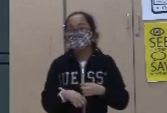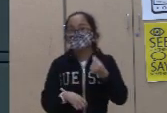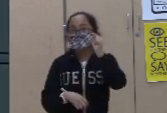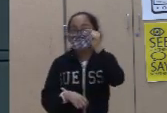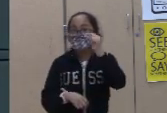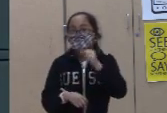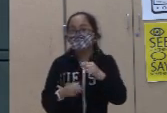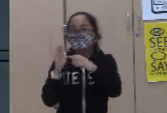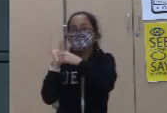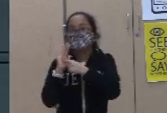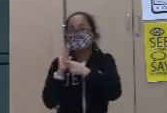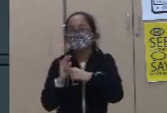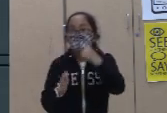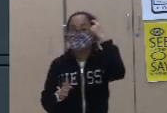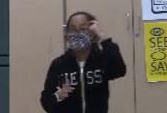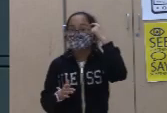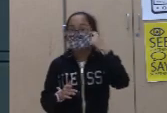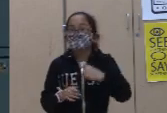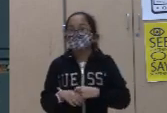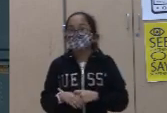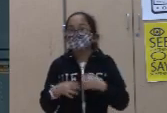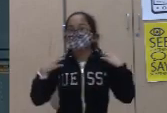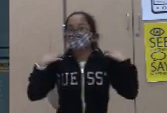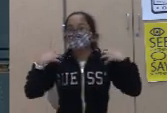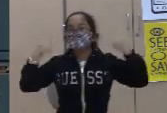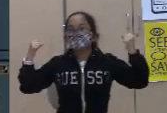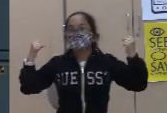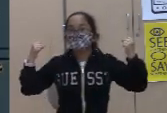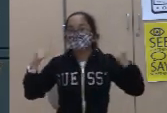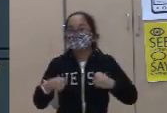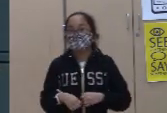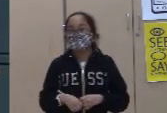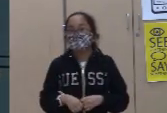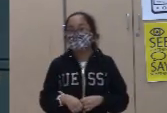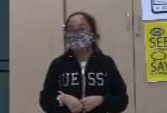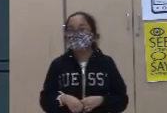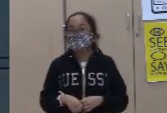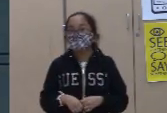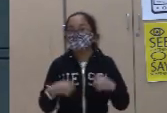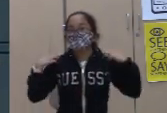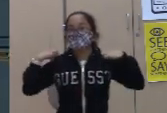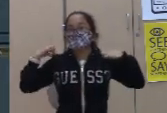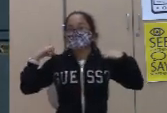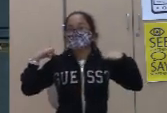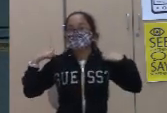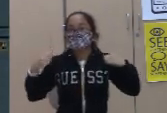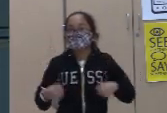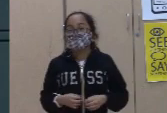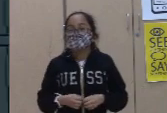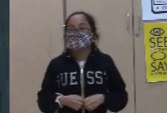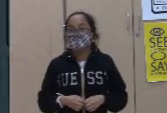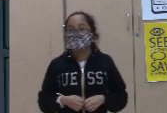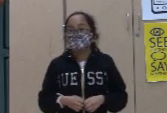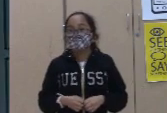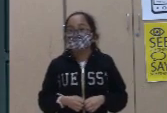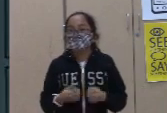guy. You know, they are so smart, they need to use that now for this country where they are now and